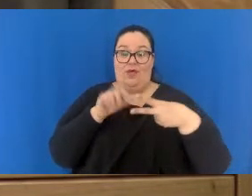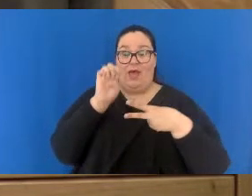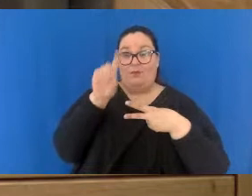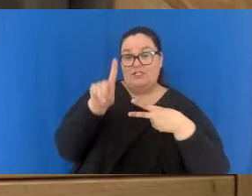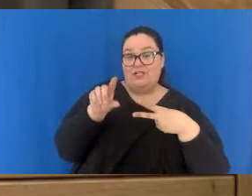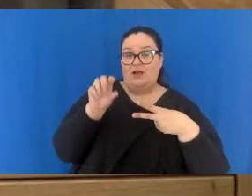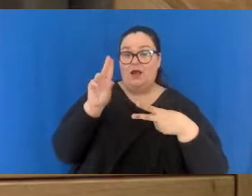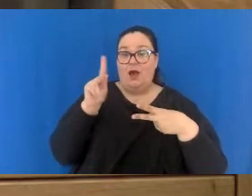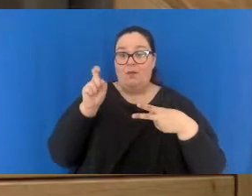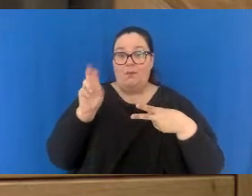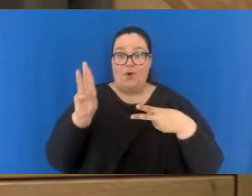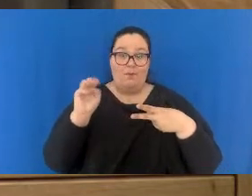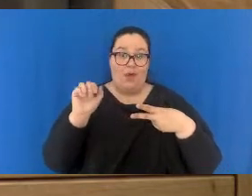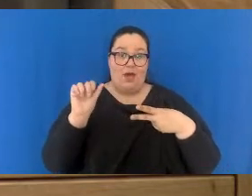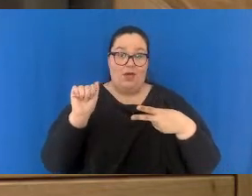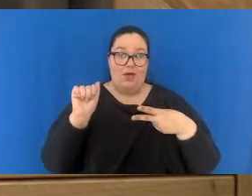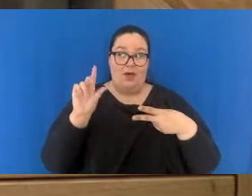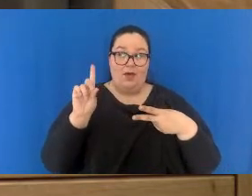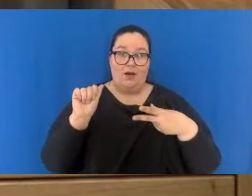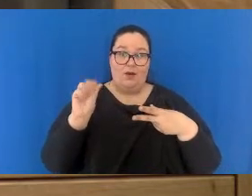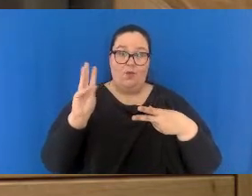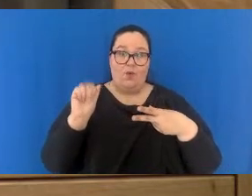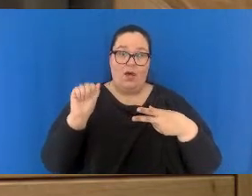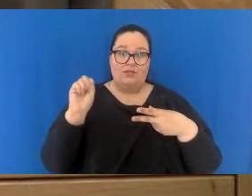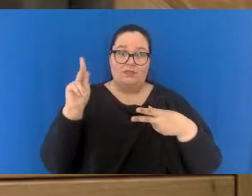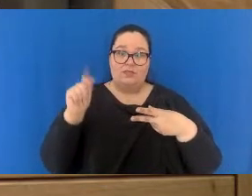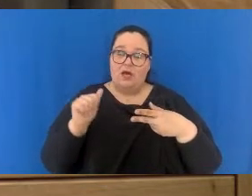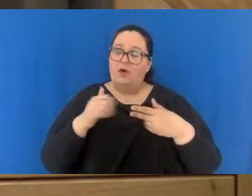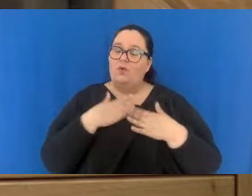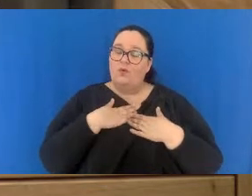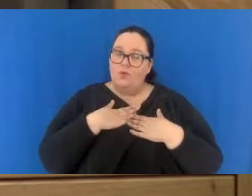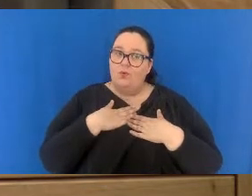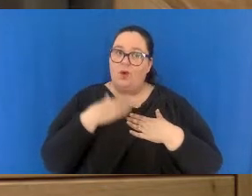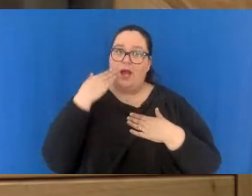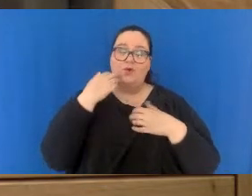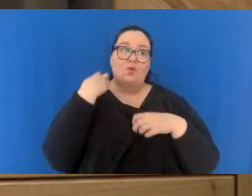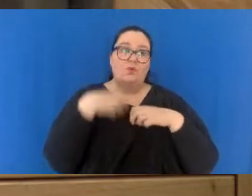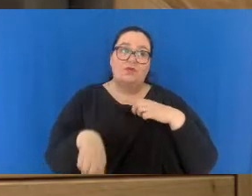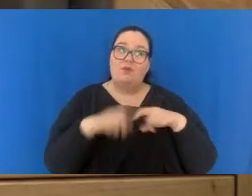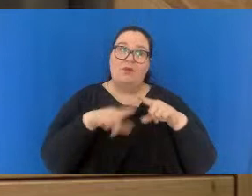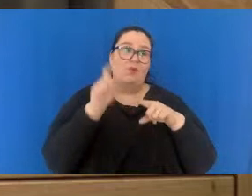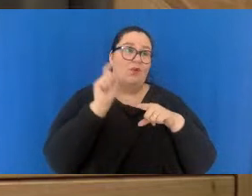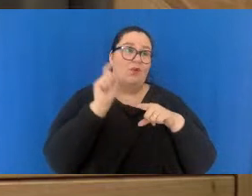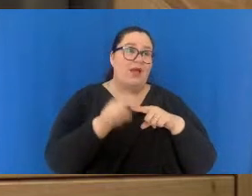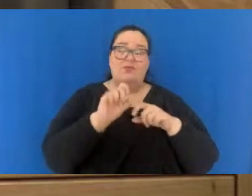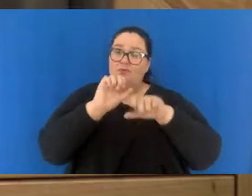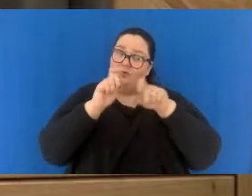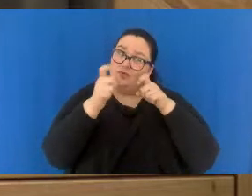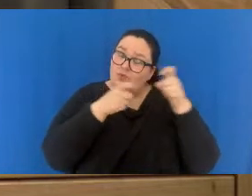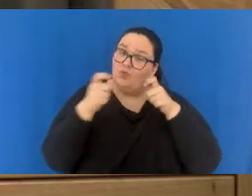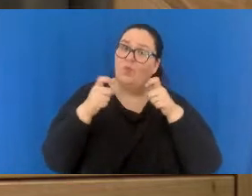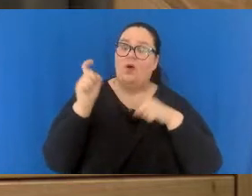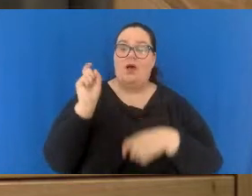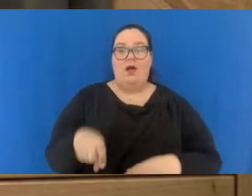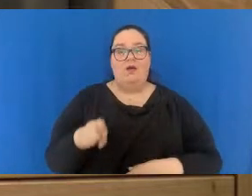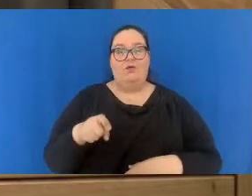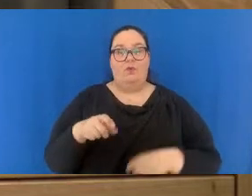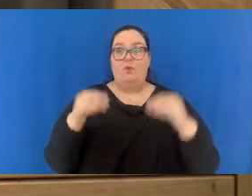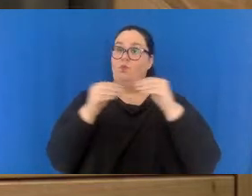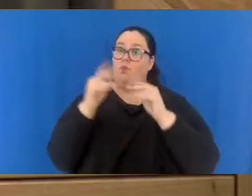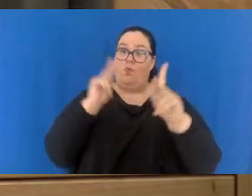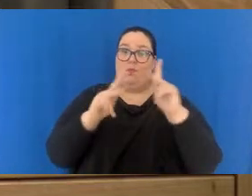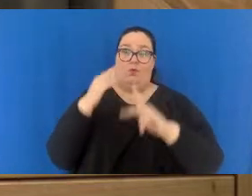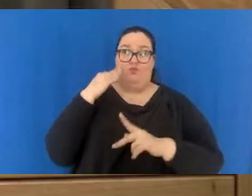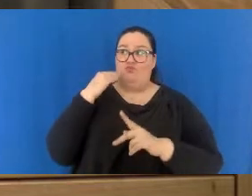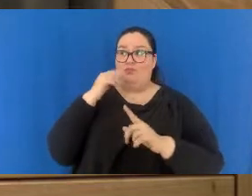this is what we must do to get the situation under control. In recent days, more people have been admitted to the